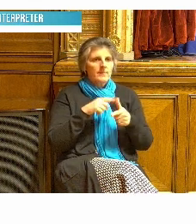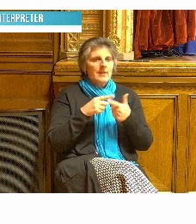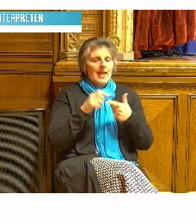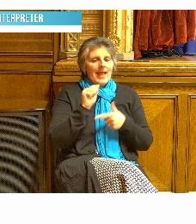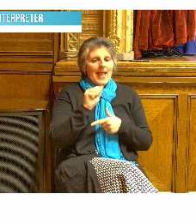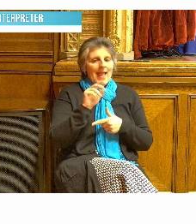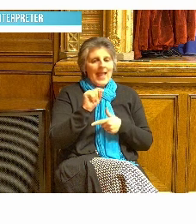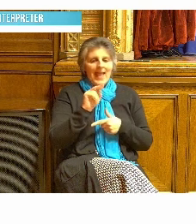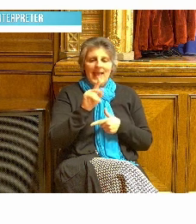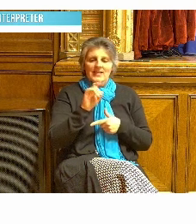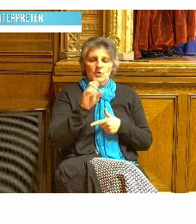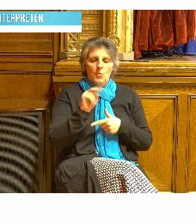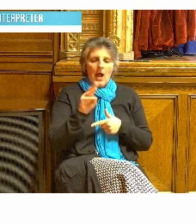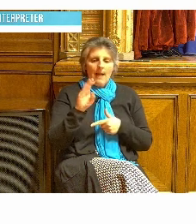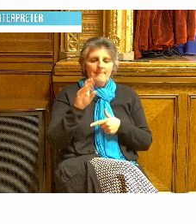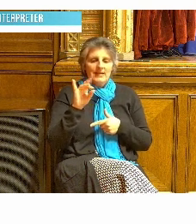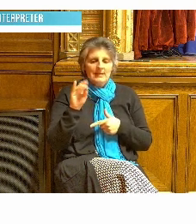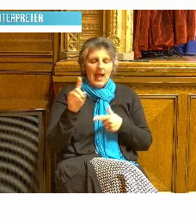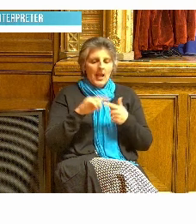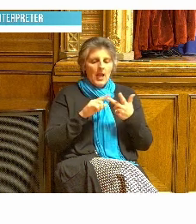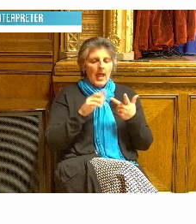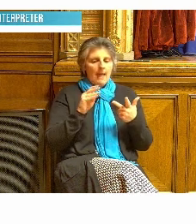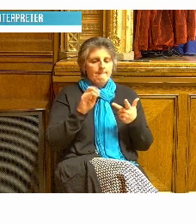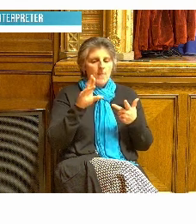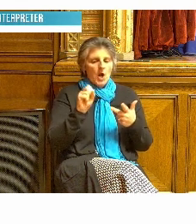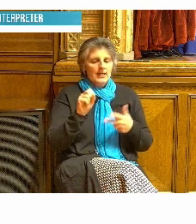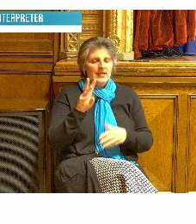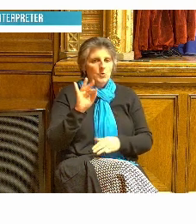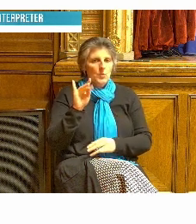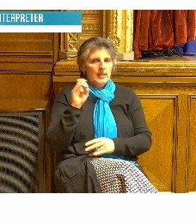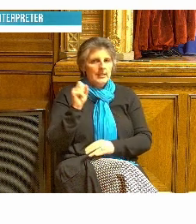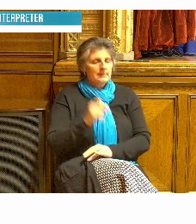Antoine McDonald, and Marcus Williams.